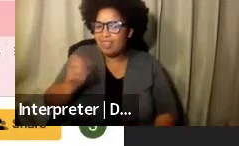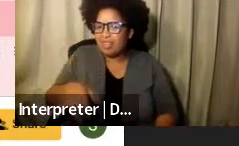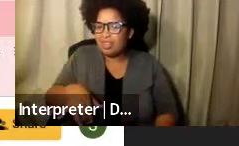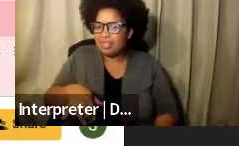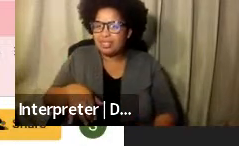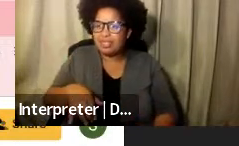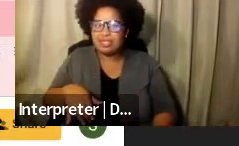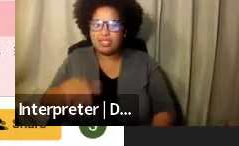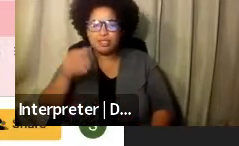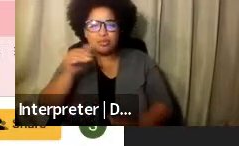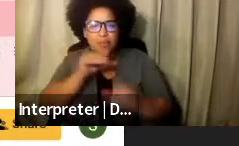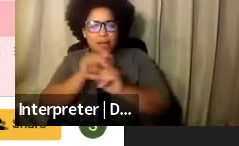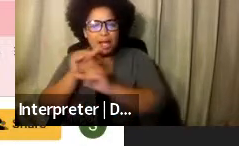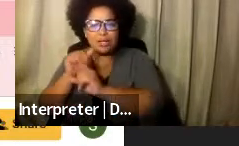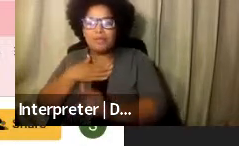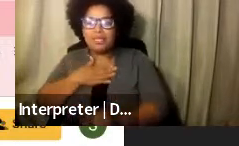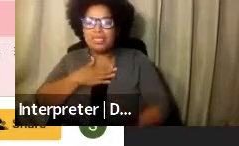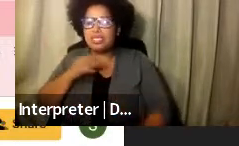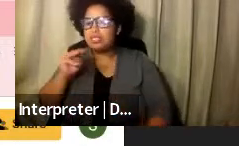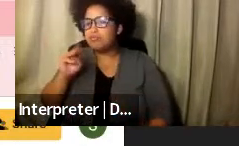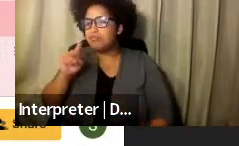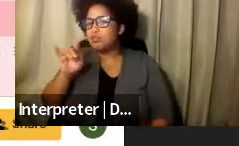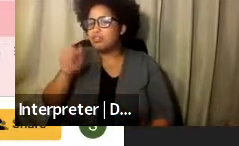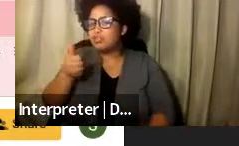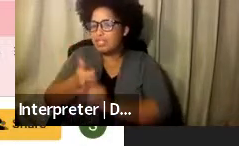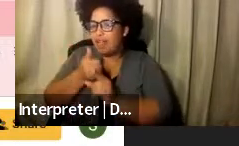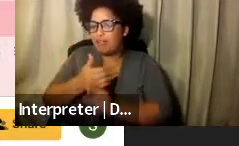Just a quick reminder to mute yourself. Thank you.